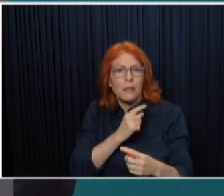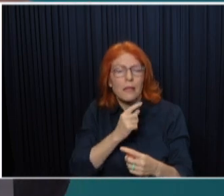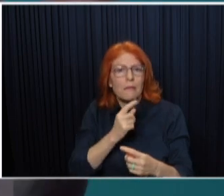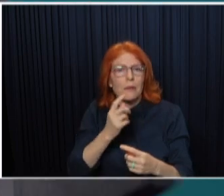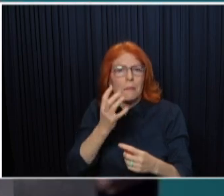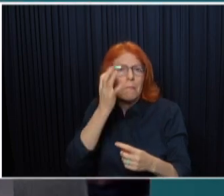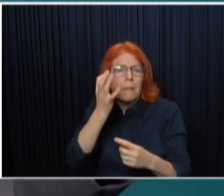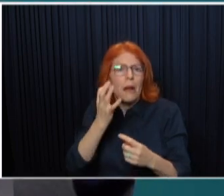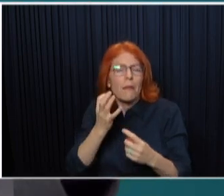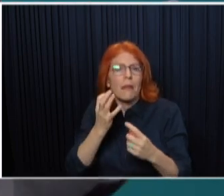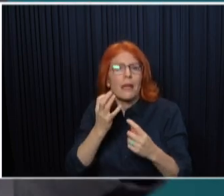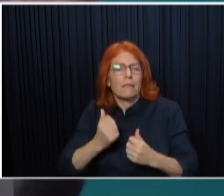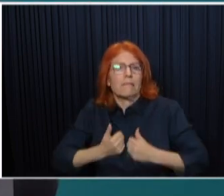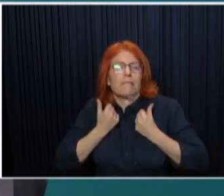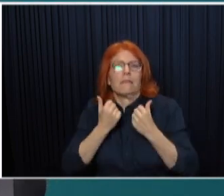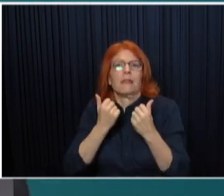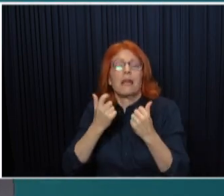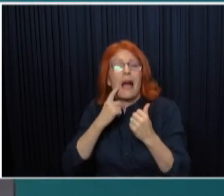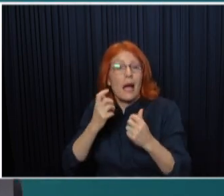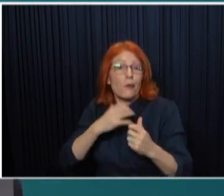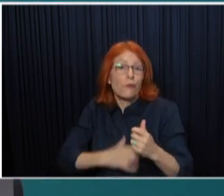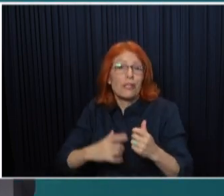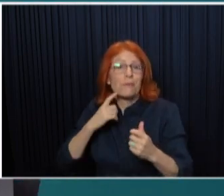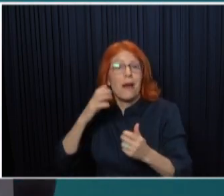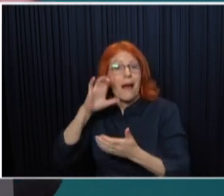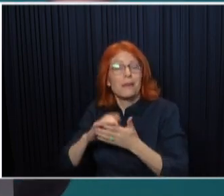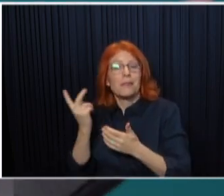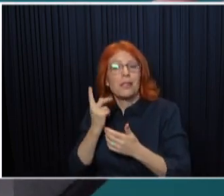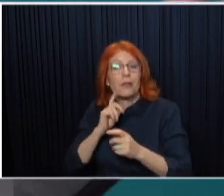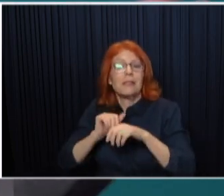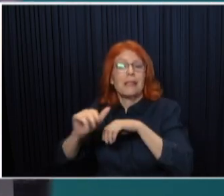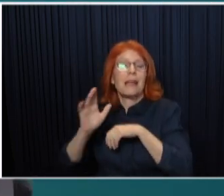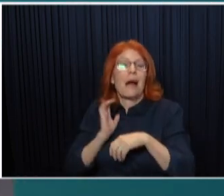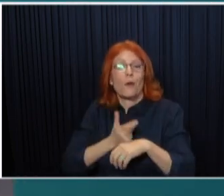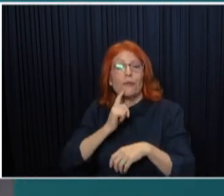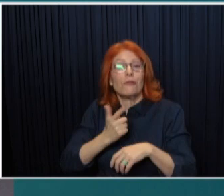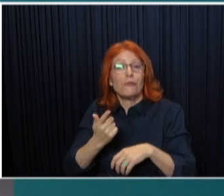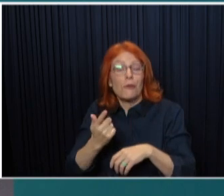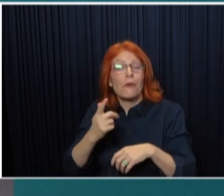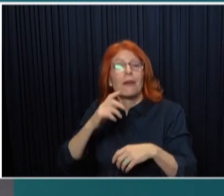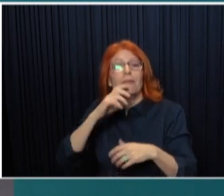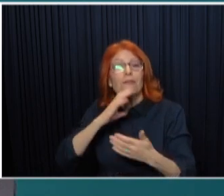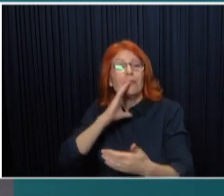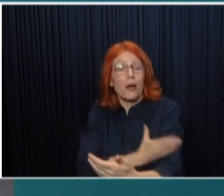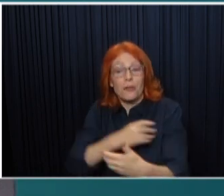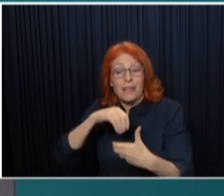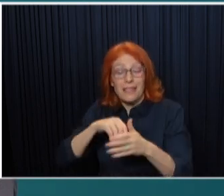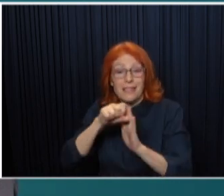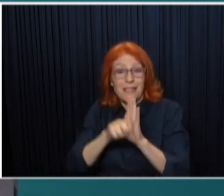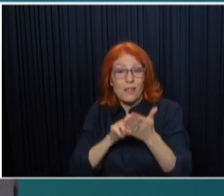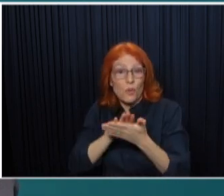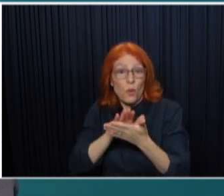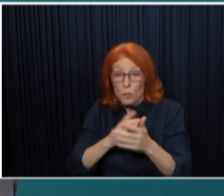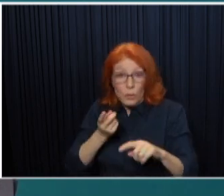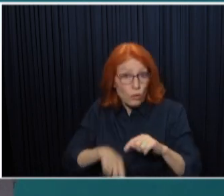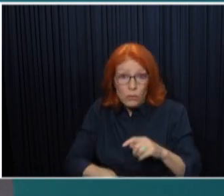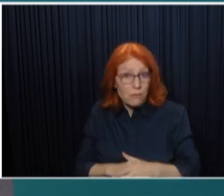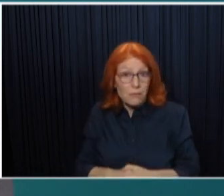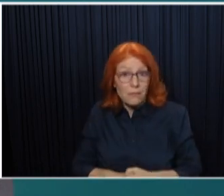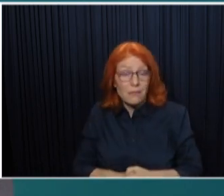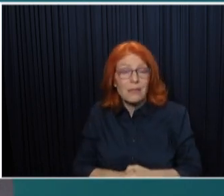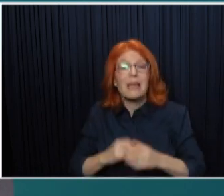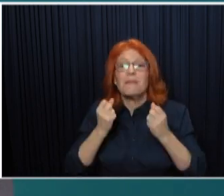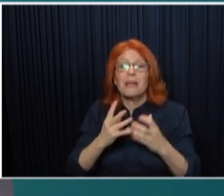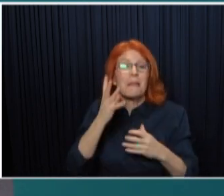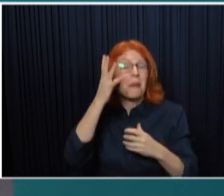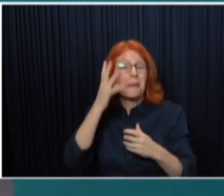it. I wish my husband and I could have sent our 21-year-old daughter to one of our in-state schools. We couldn't do it. And a lot of